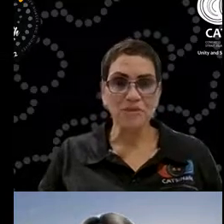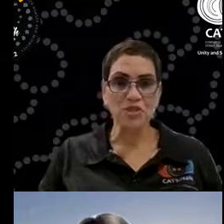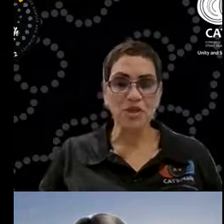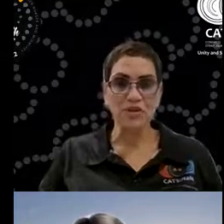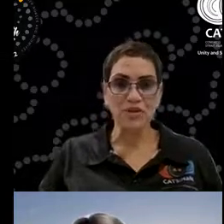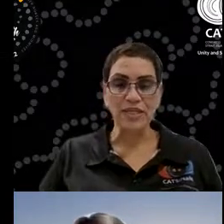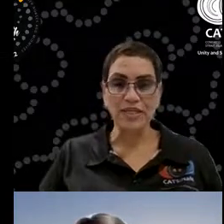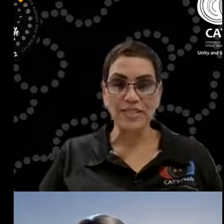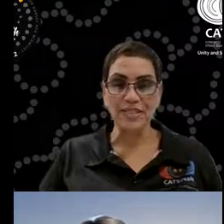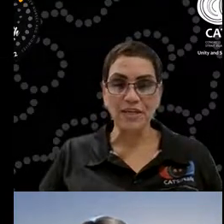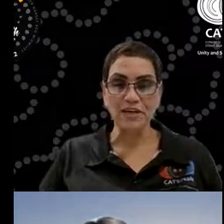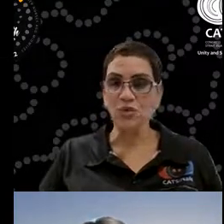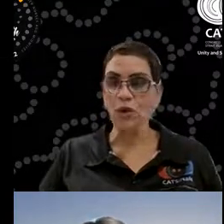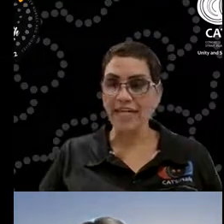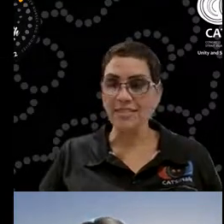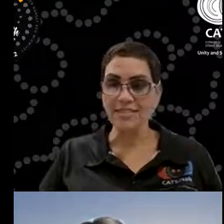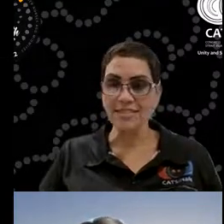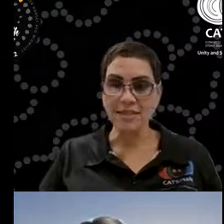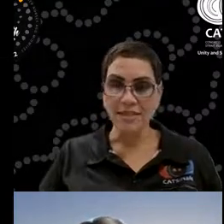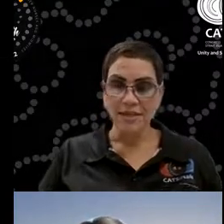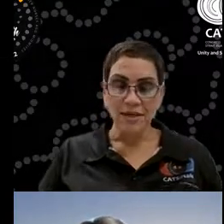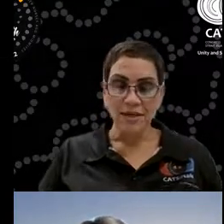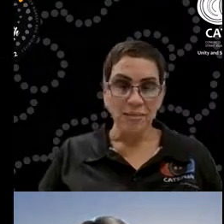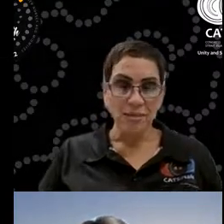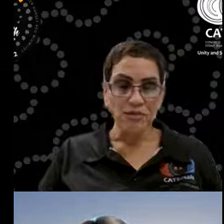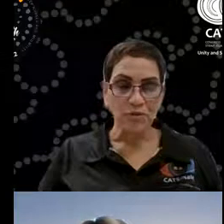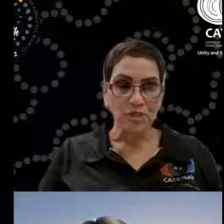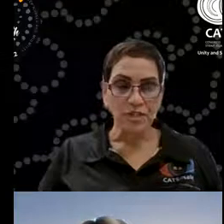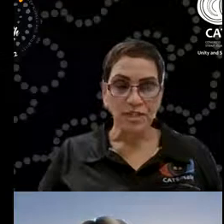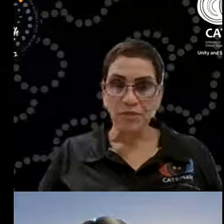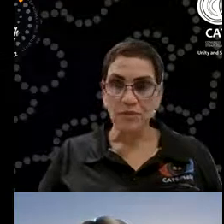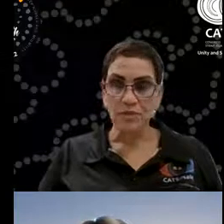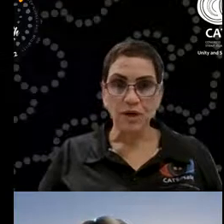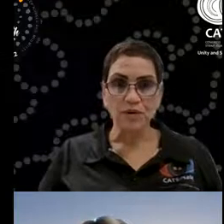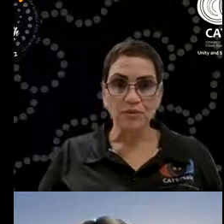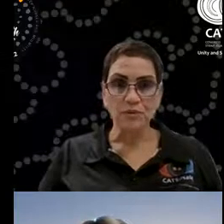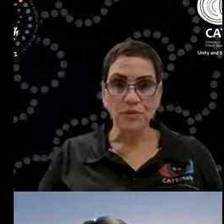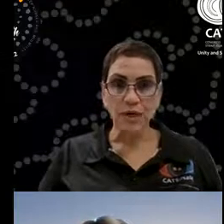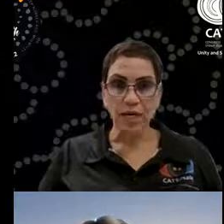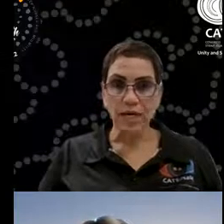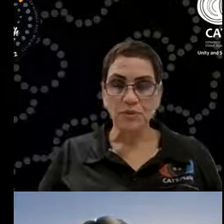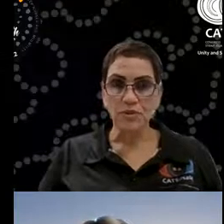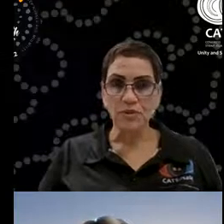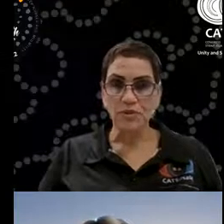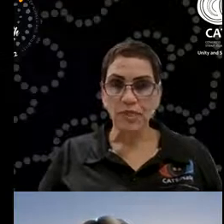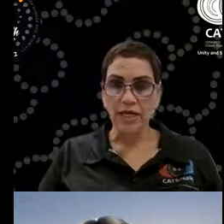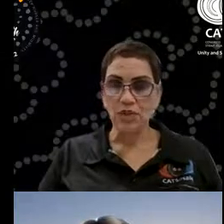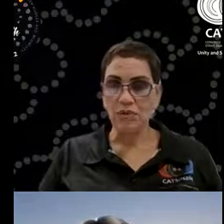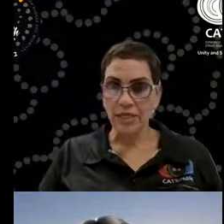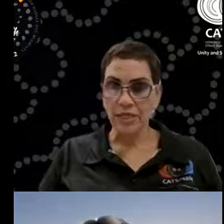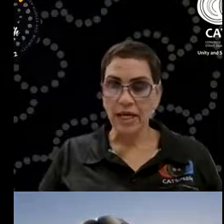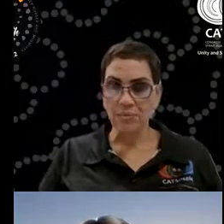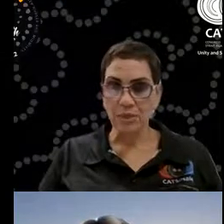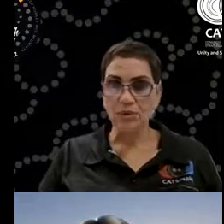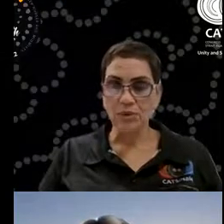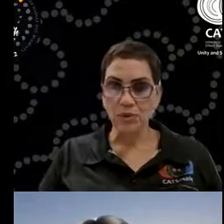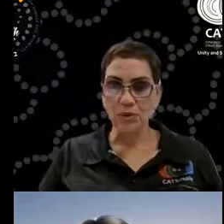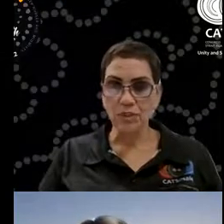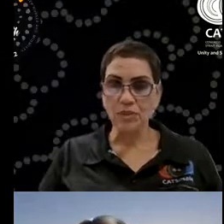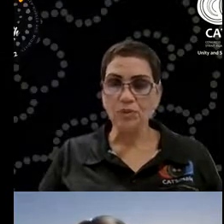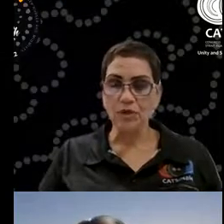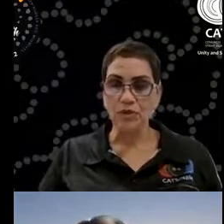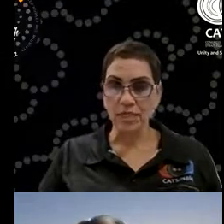I think. So what I'm showing you here is our 4 actors. Unfortunately, because of COVID, we were unable to do an